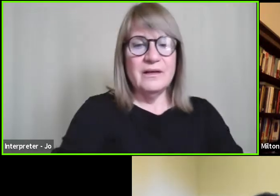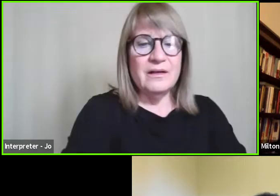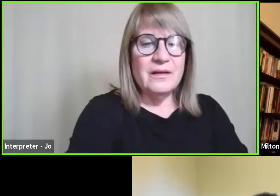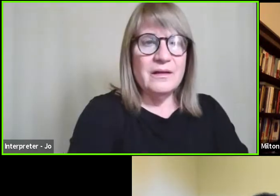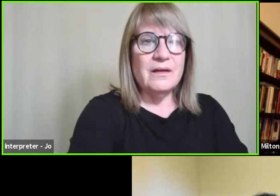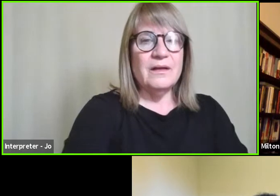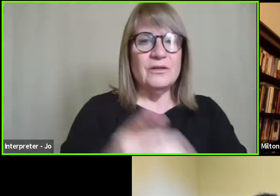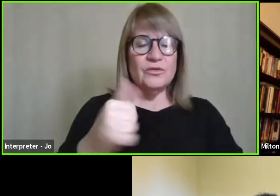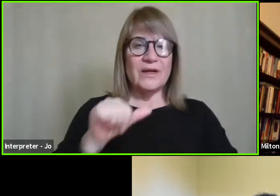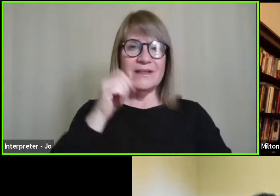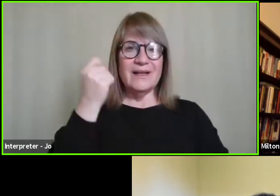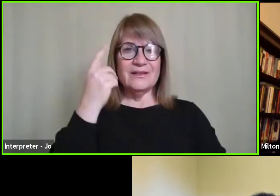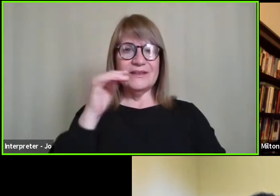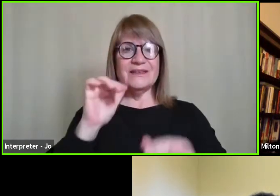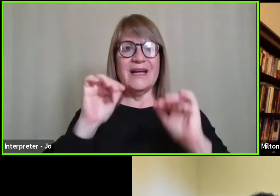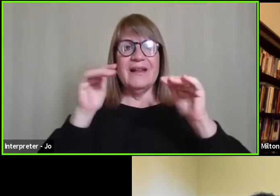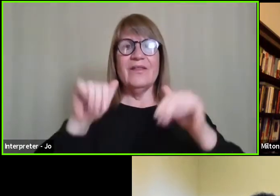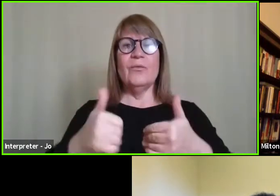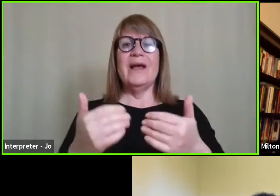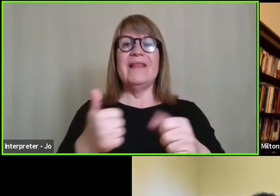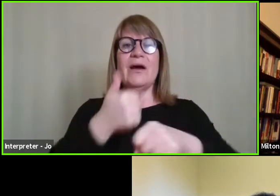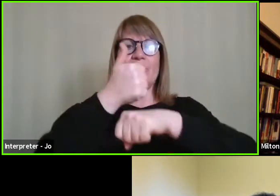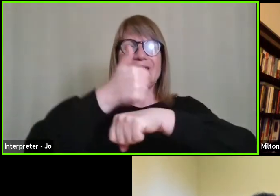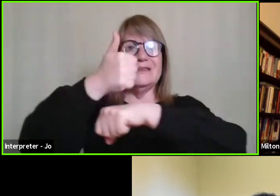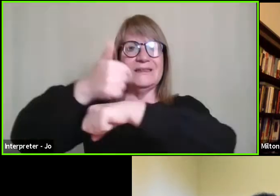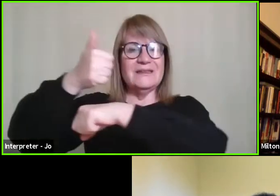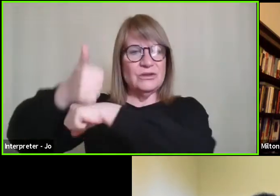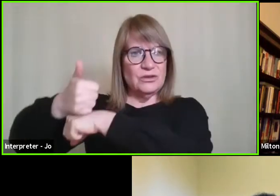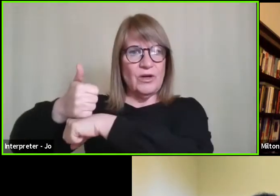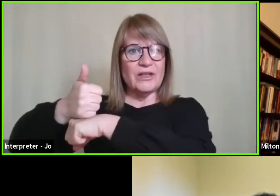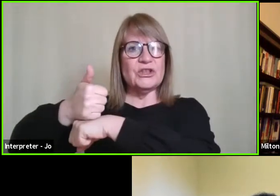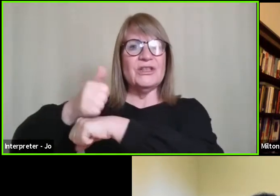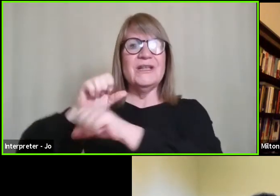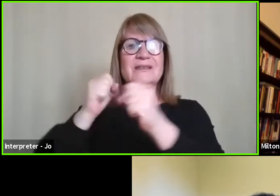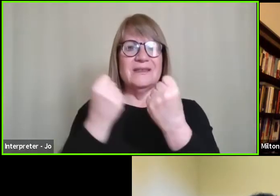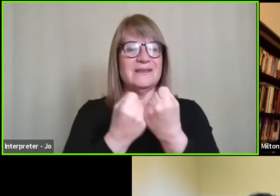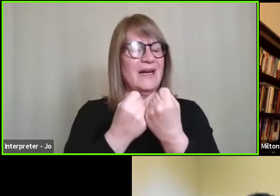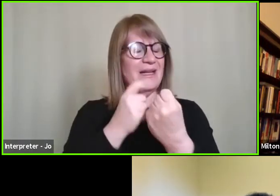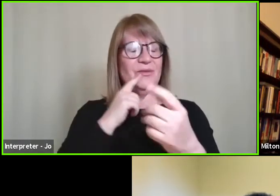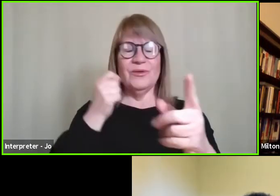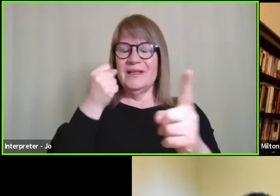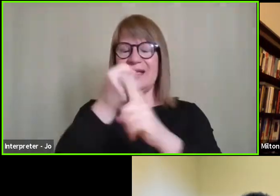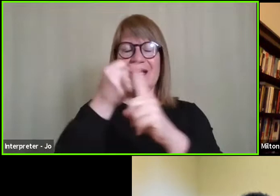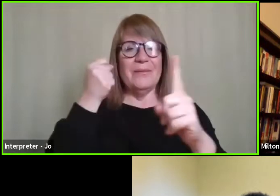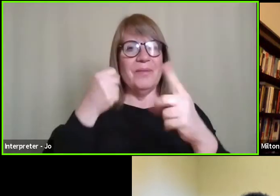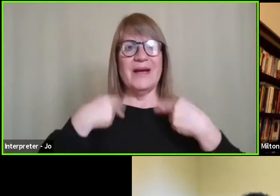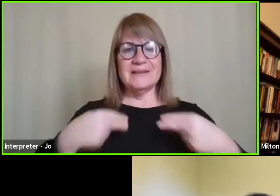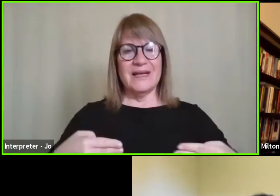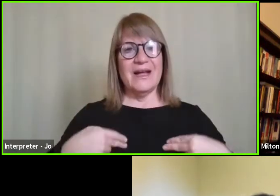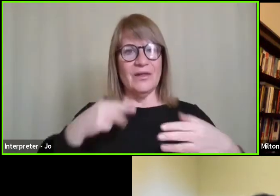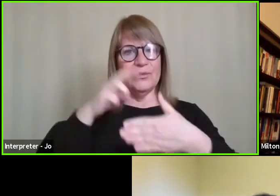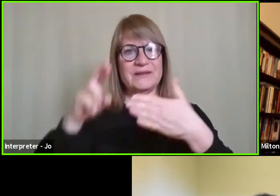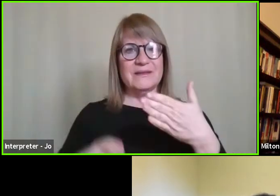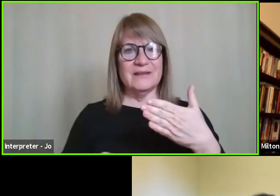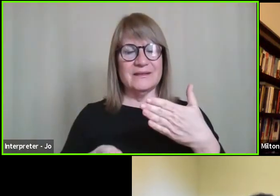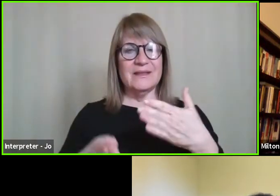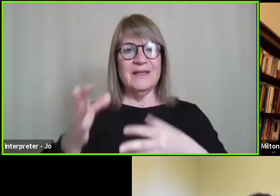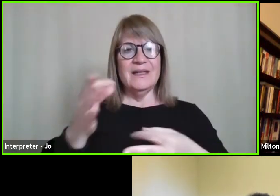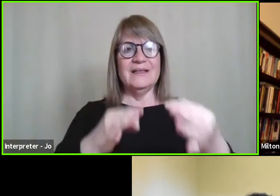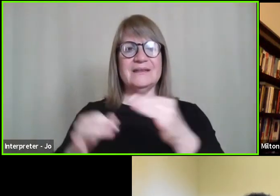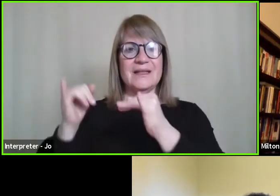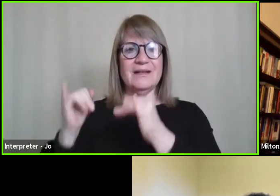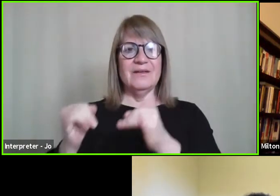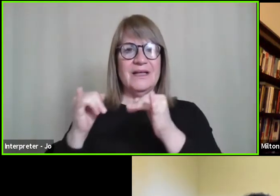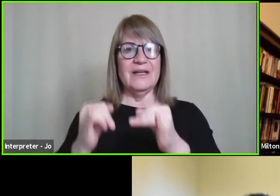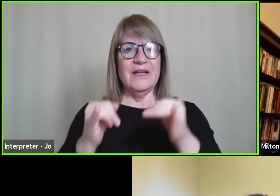structure society has as big if not a bigger impact on health outcomes as any type of individual of